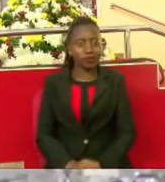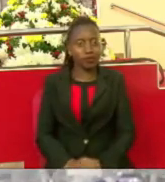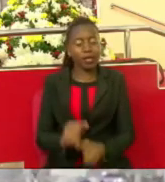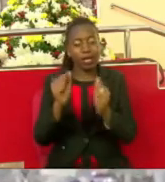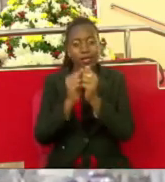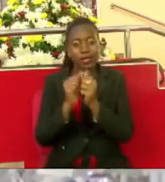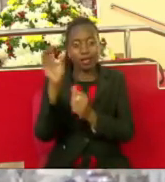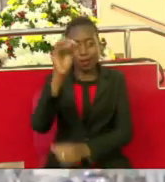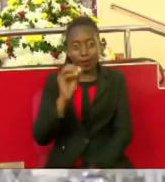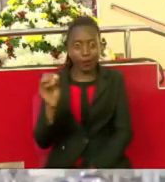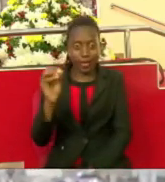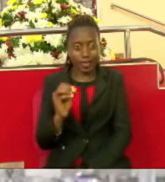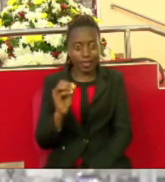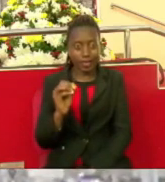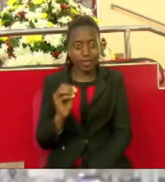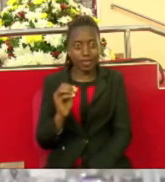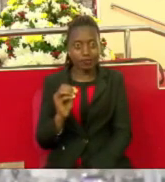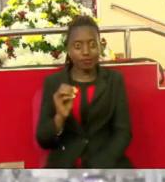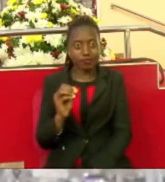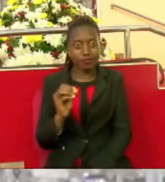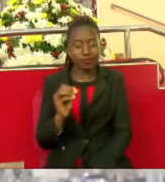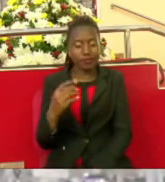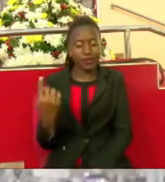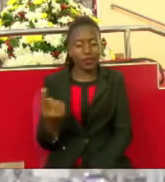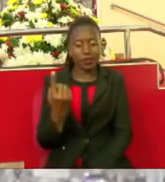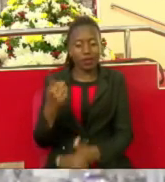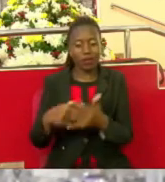10% is only what they hear.